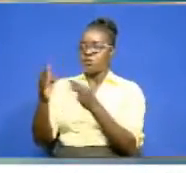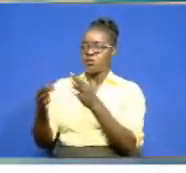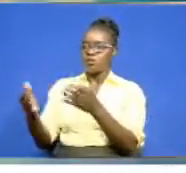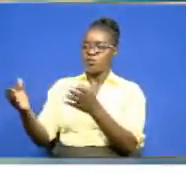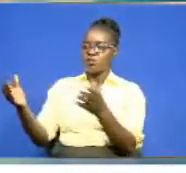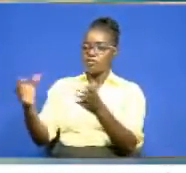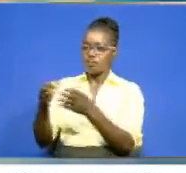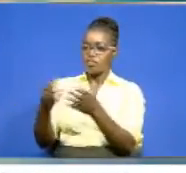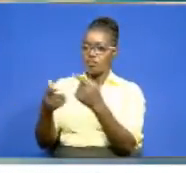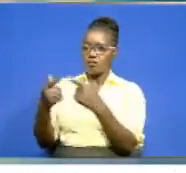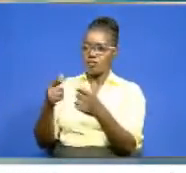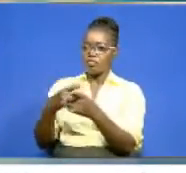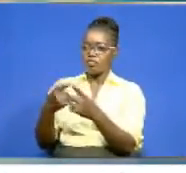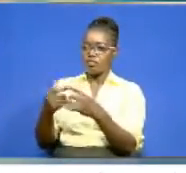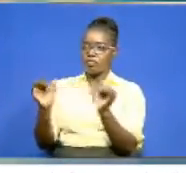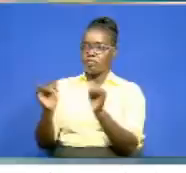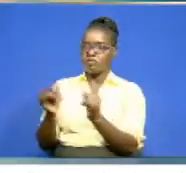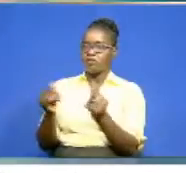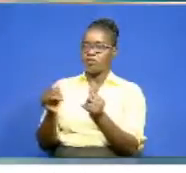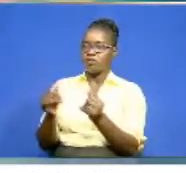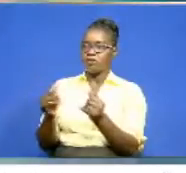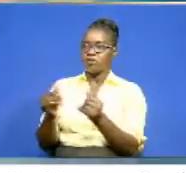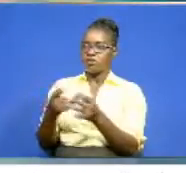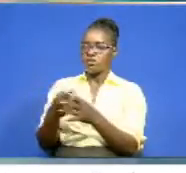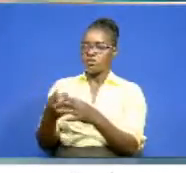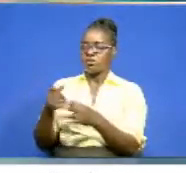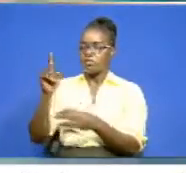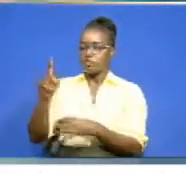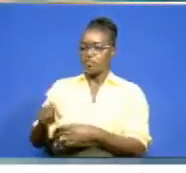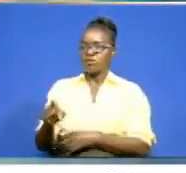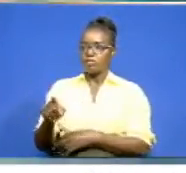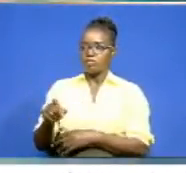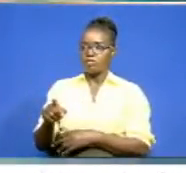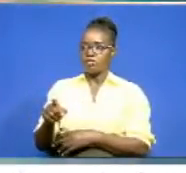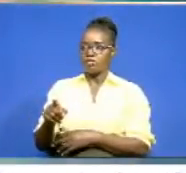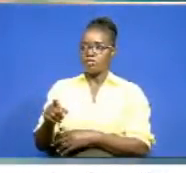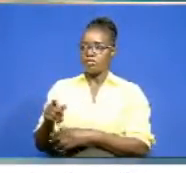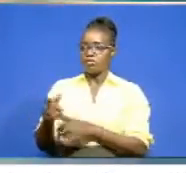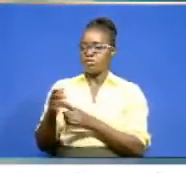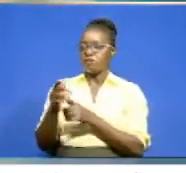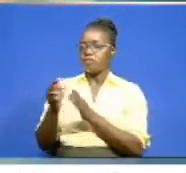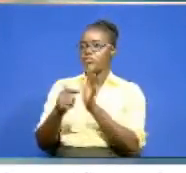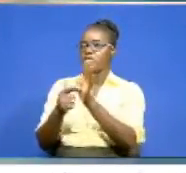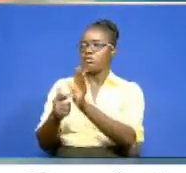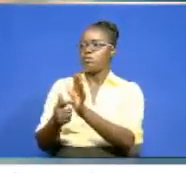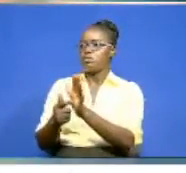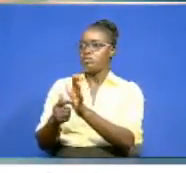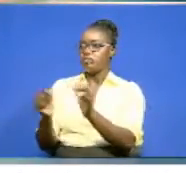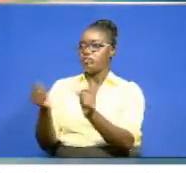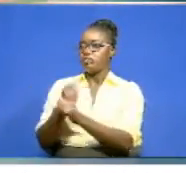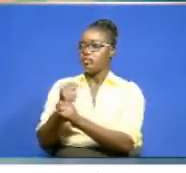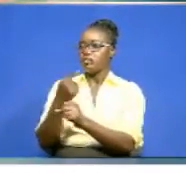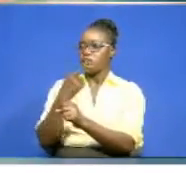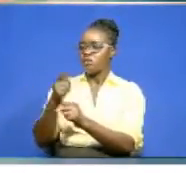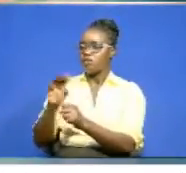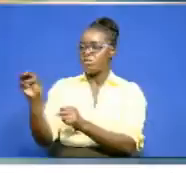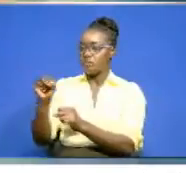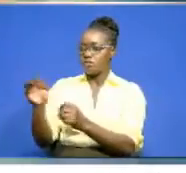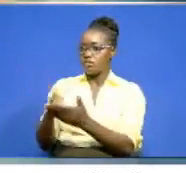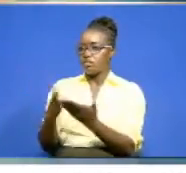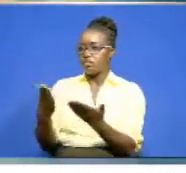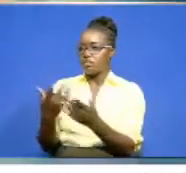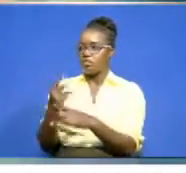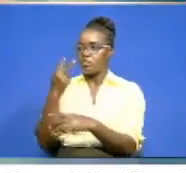come in, then media will have to do some coverage. Yeah. Because I cannot put my 100 million somewhere and it's not